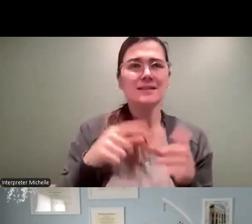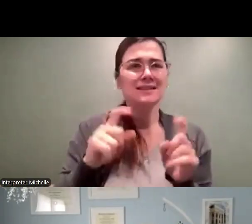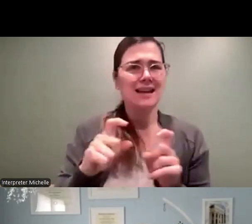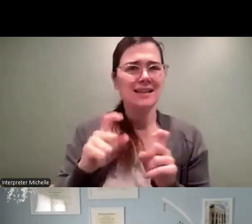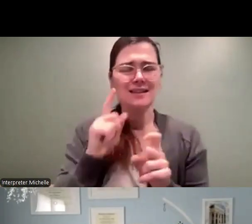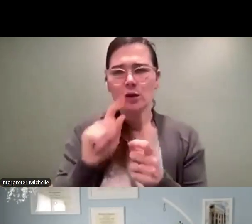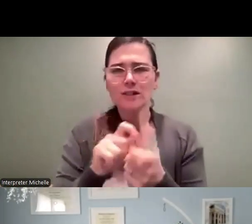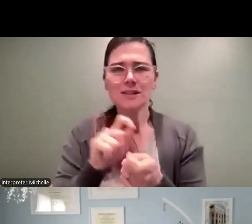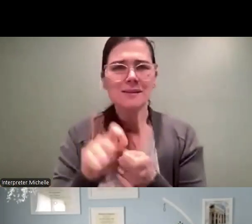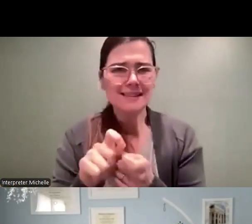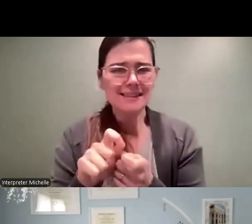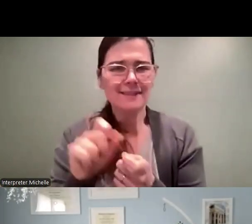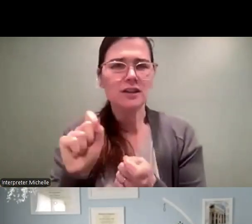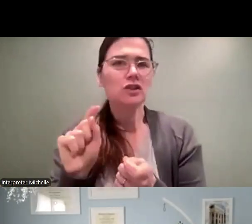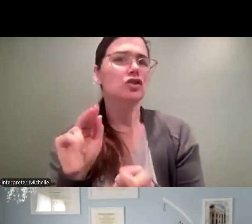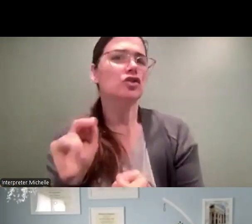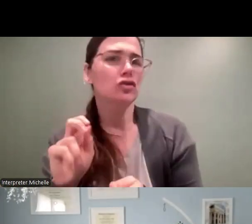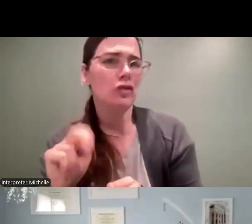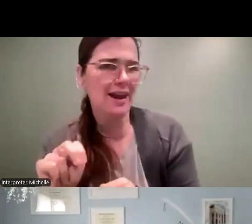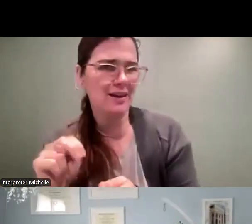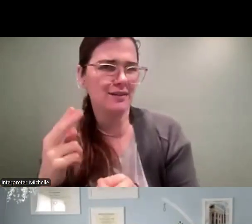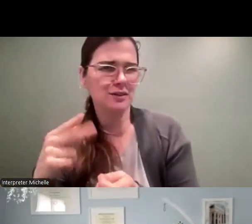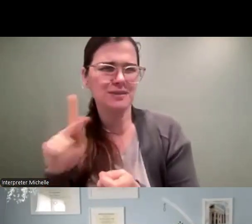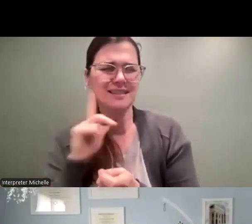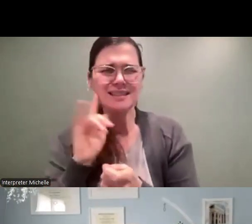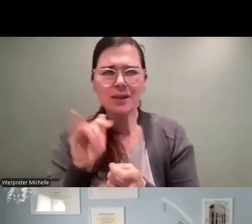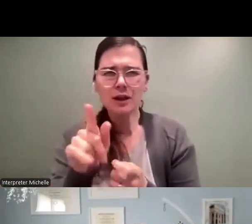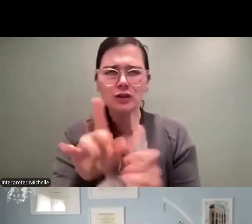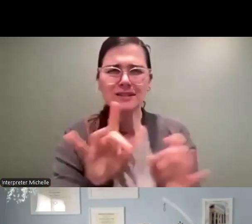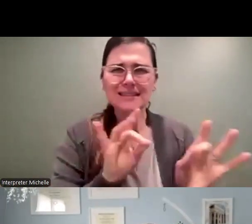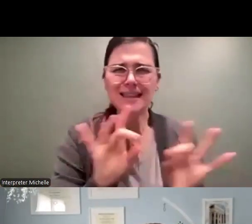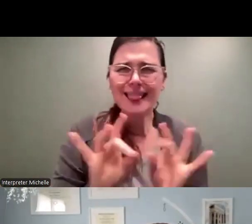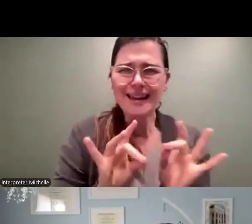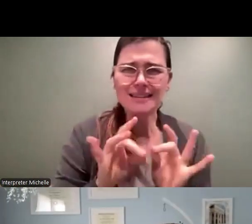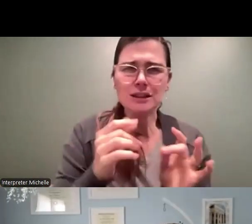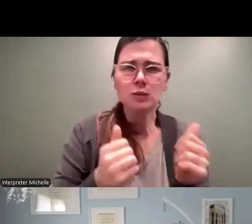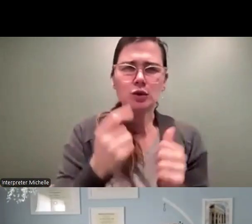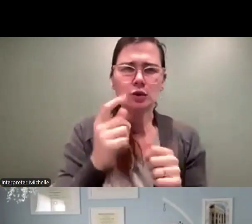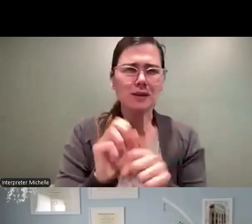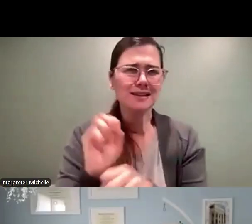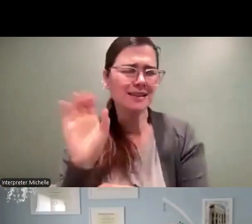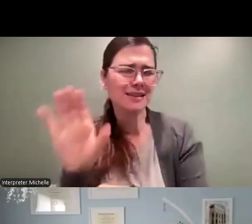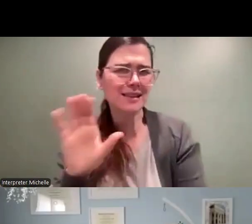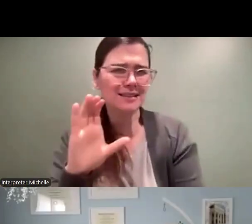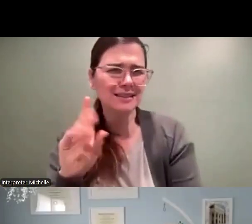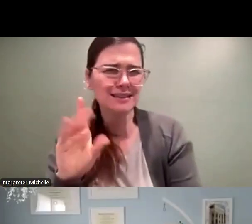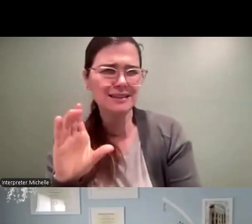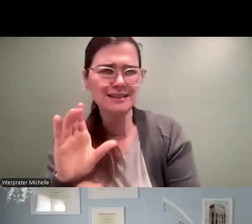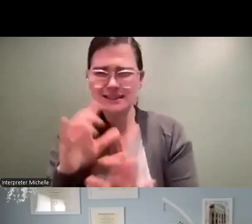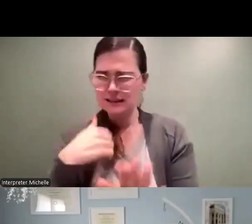now, at least, that you're selecting specific ones that are being sent to the CDC. Is that correct?